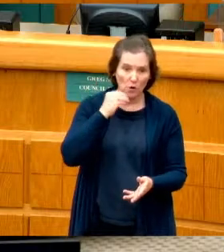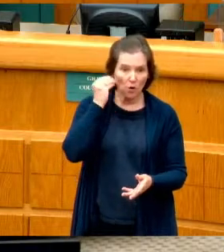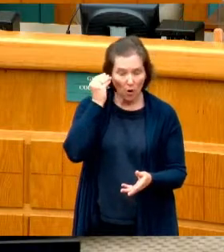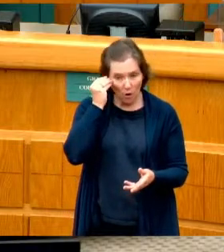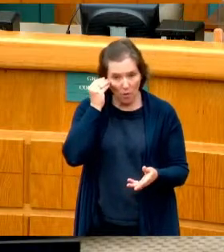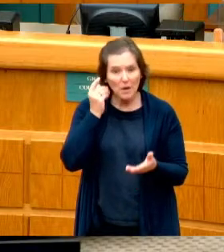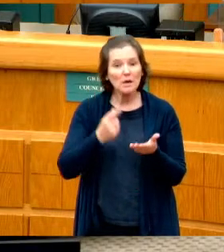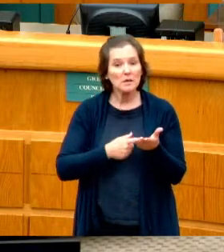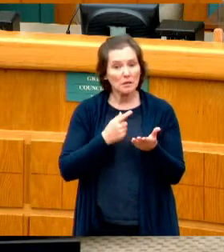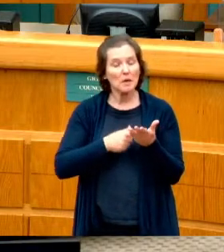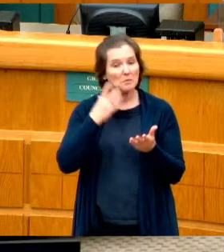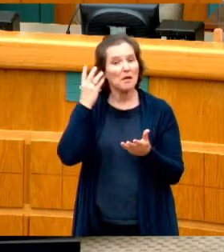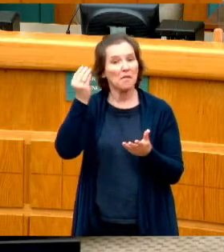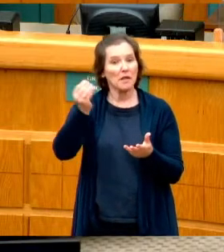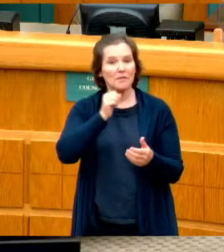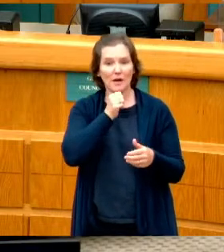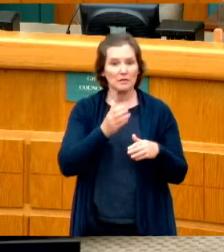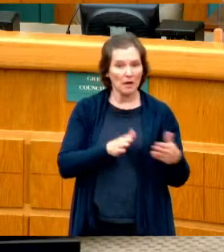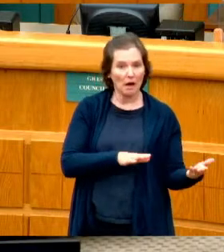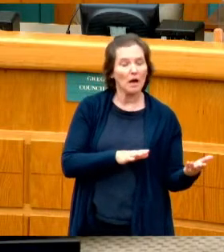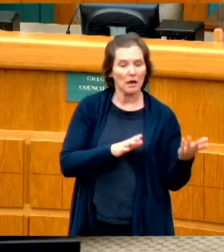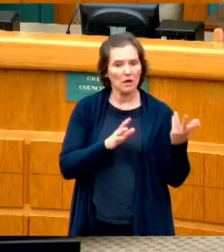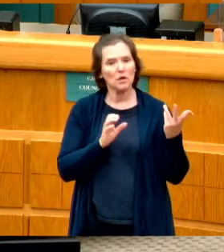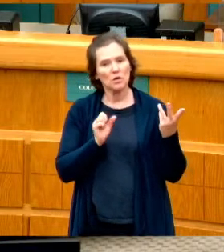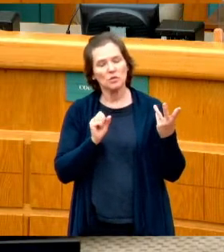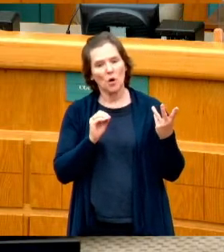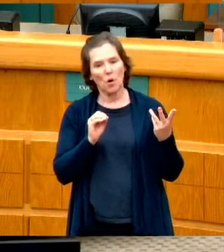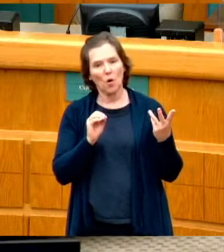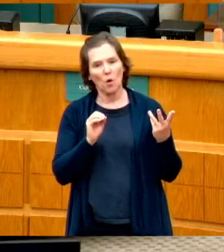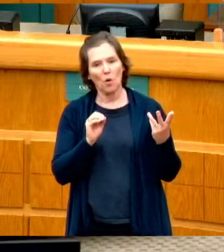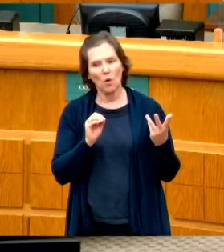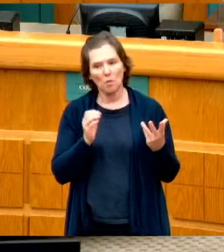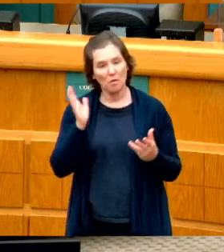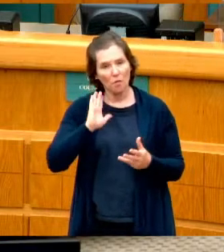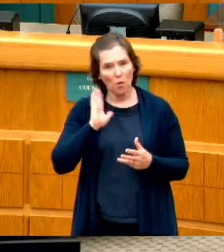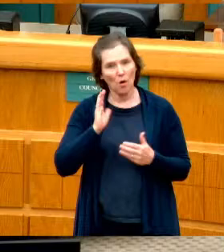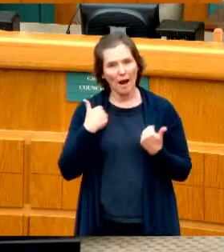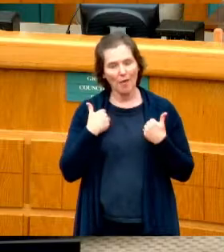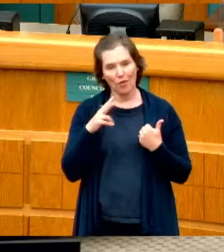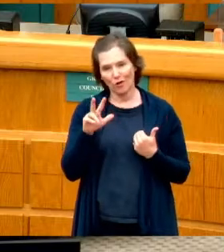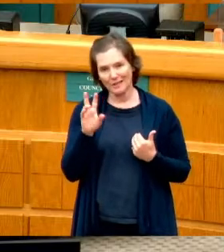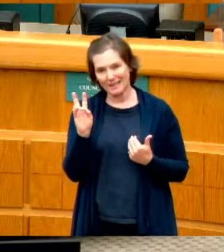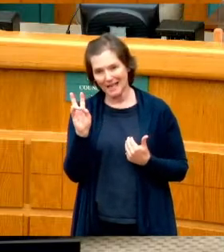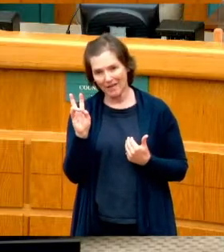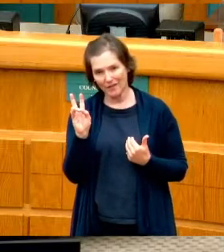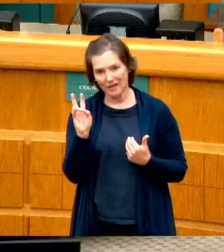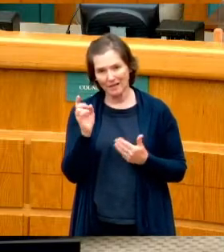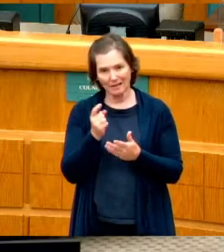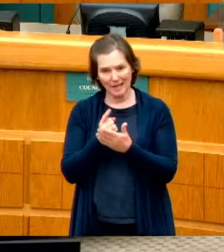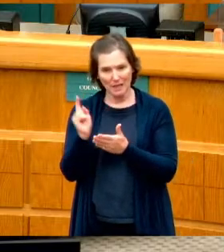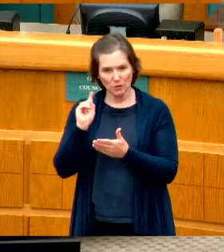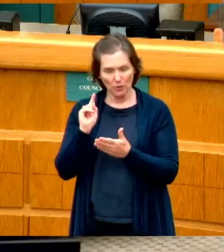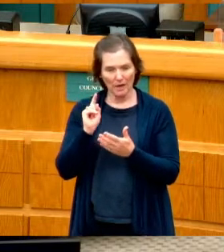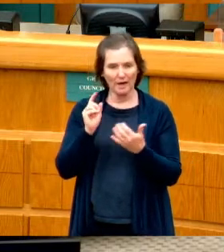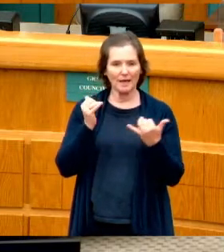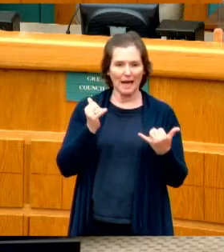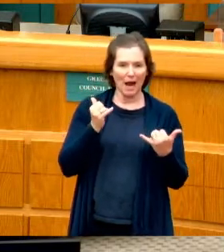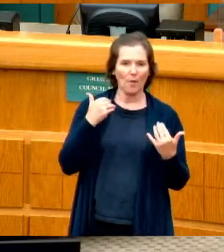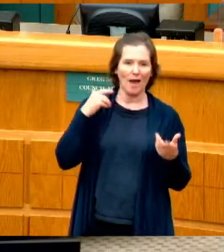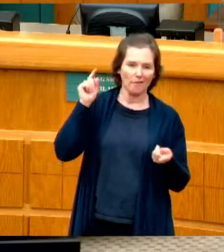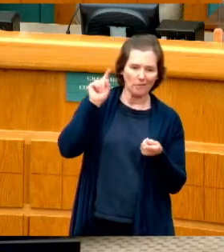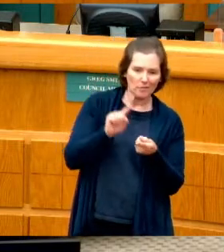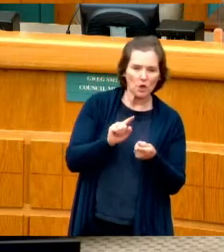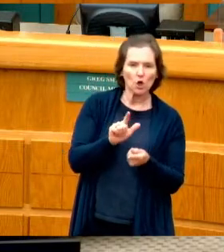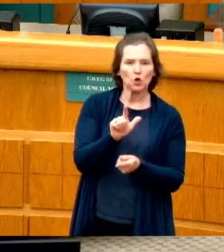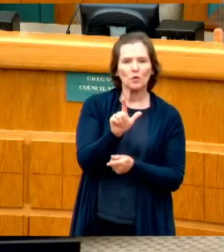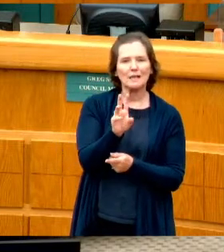died from COVID-19. 37 cases 2 weeks ago, 35, 32, and now we're down to